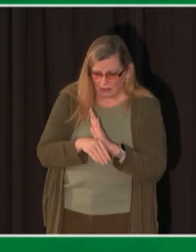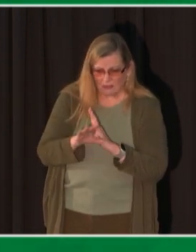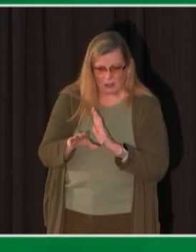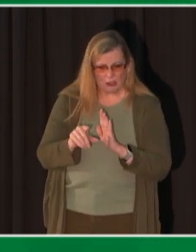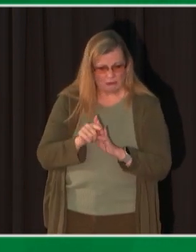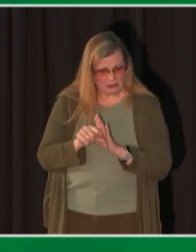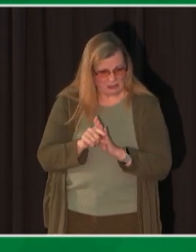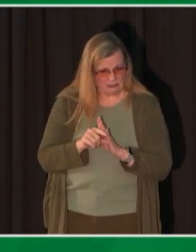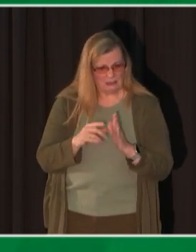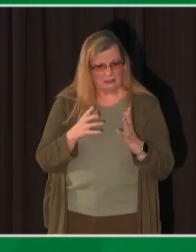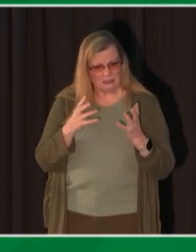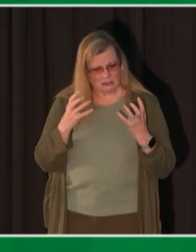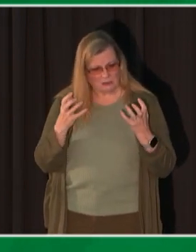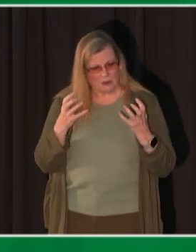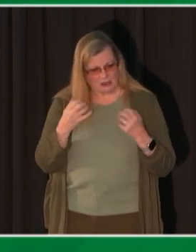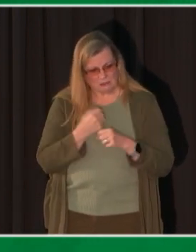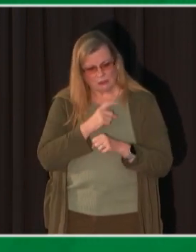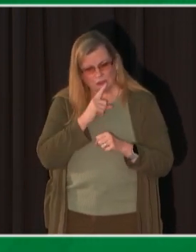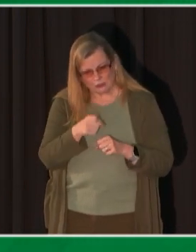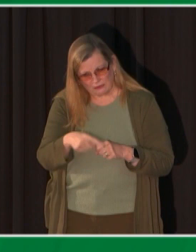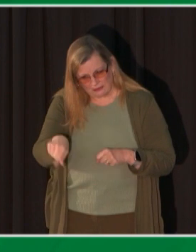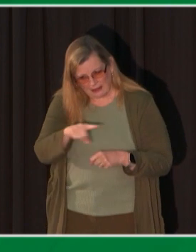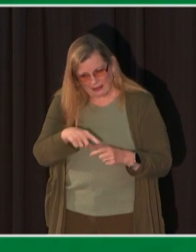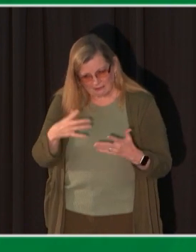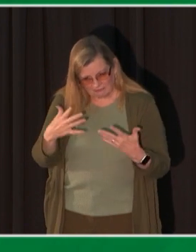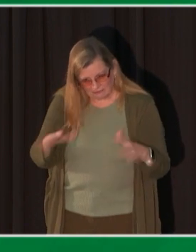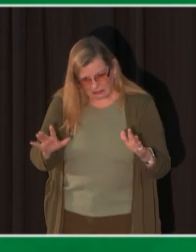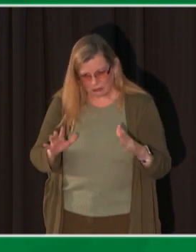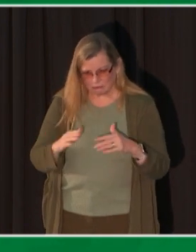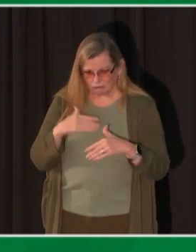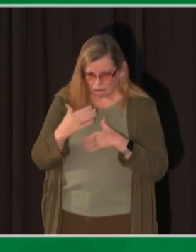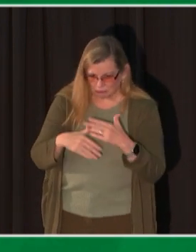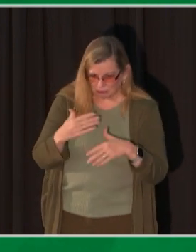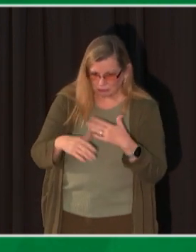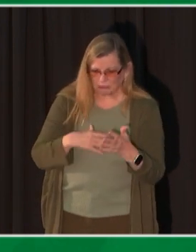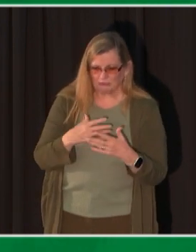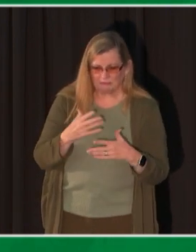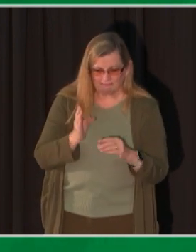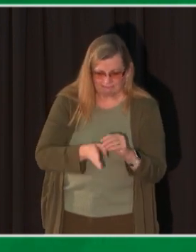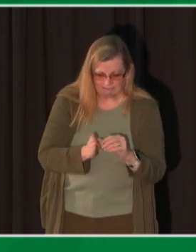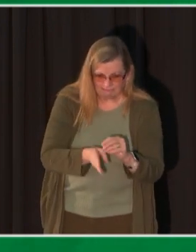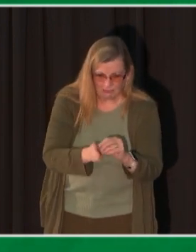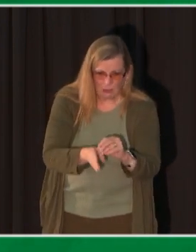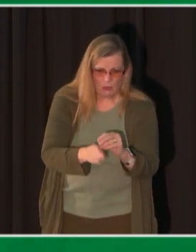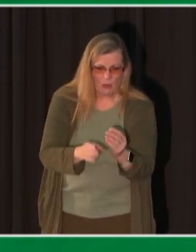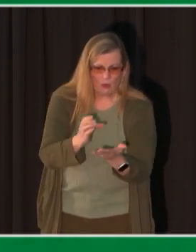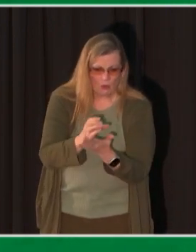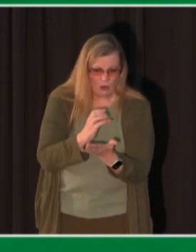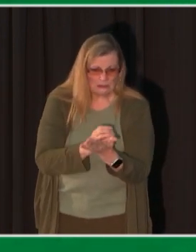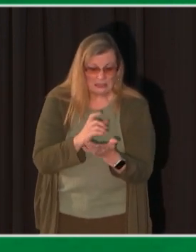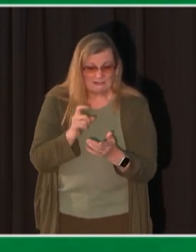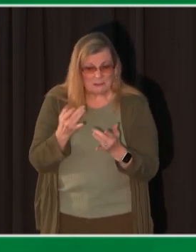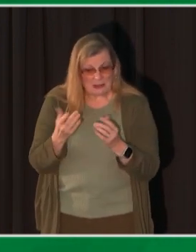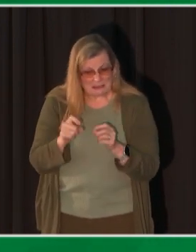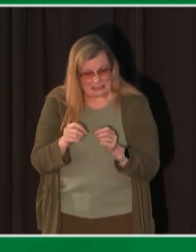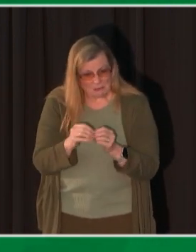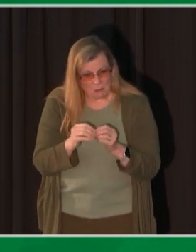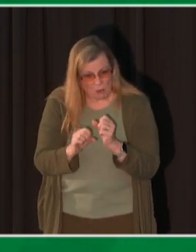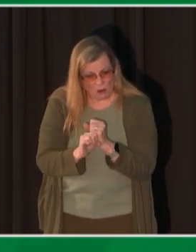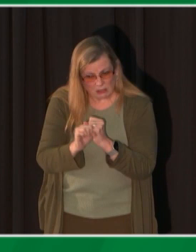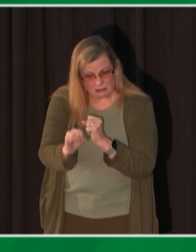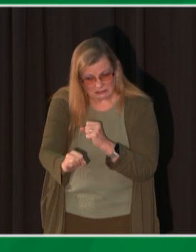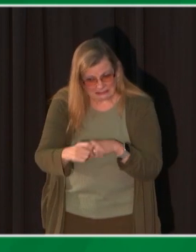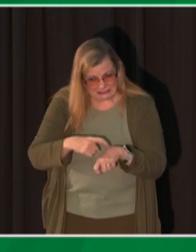that need additional coursework or time, we remain committed to ensure that they have access to that. And then more importantly, we want